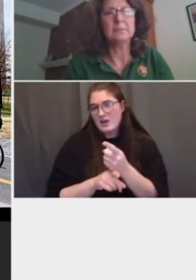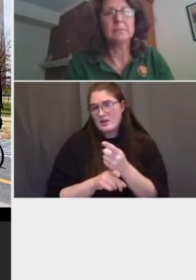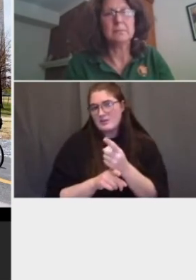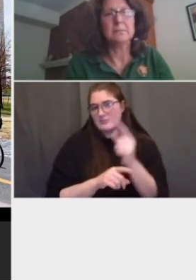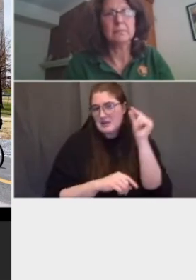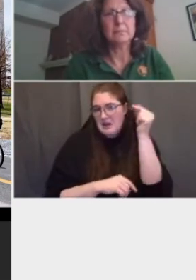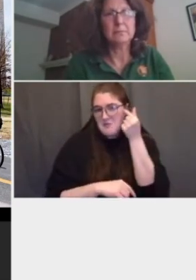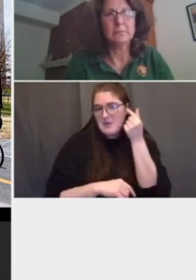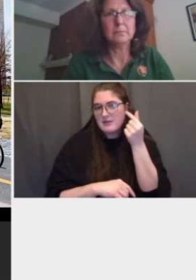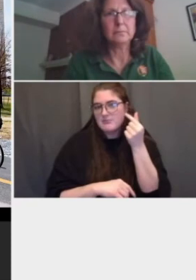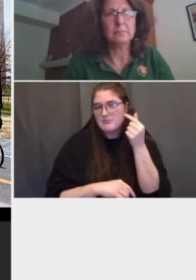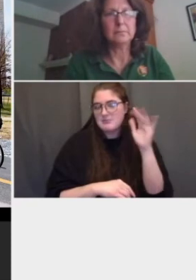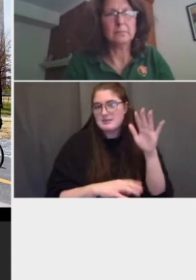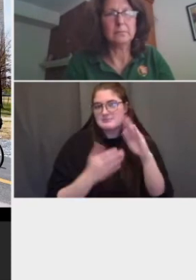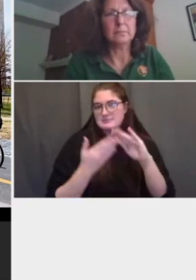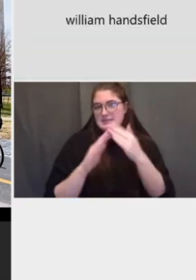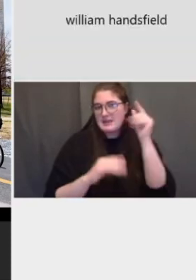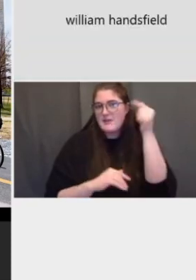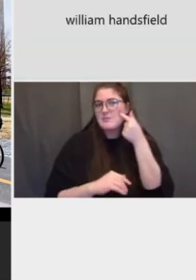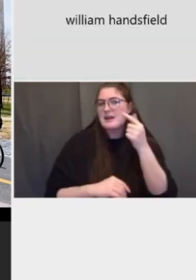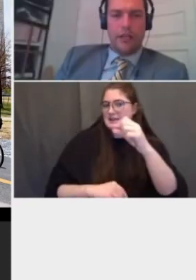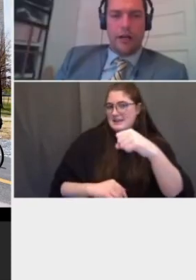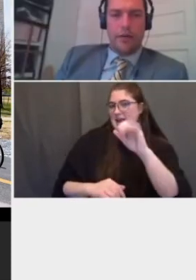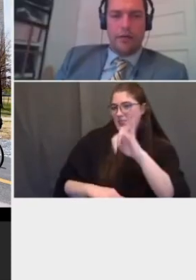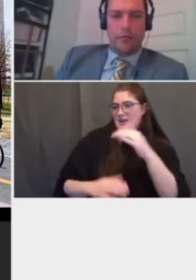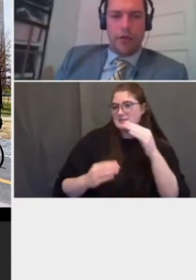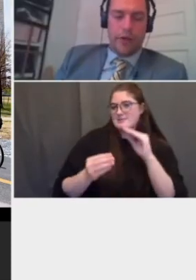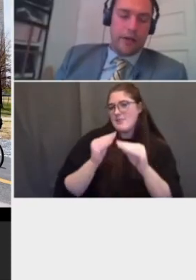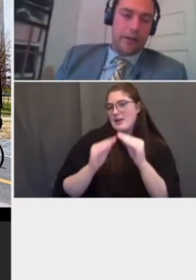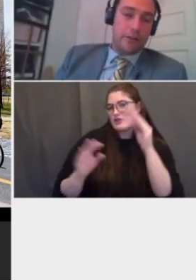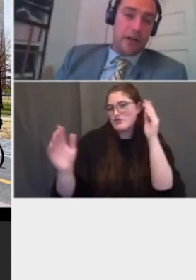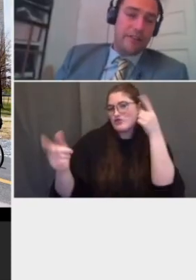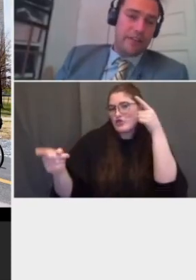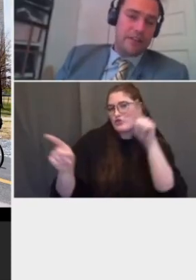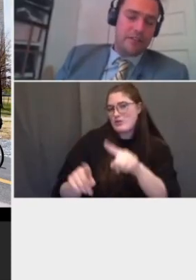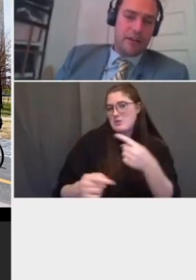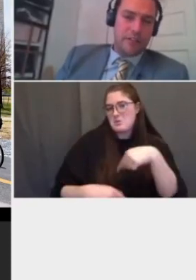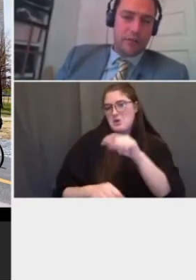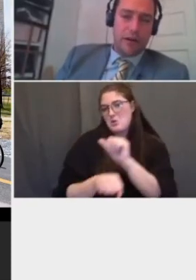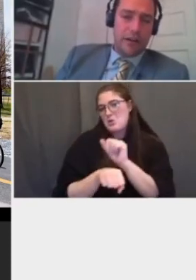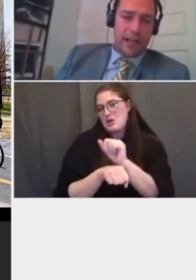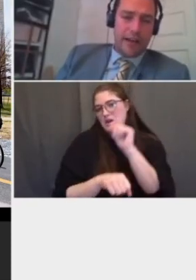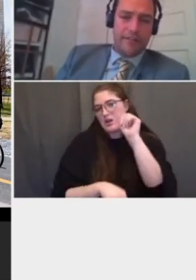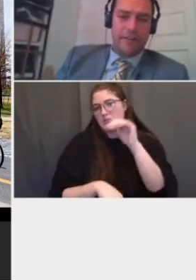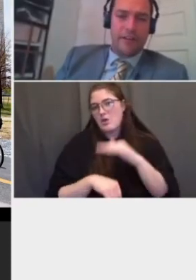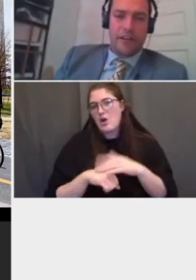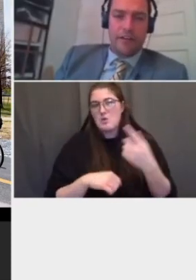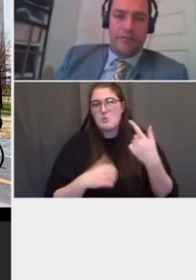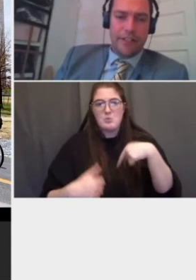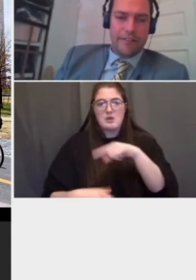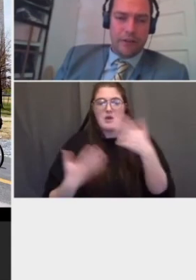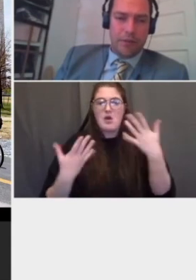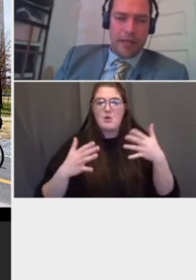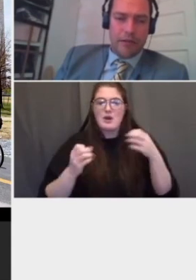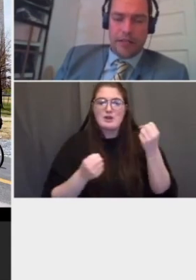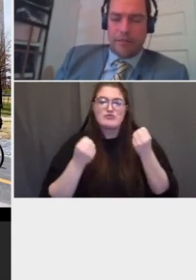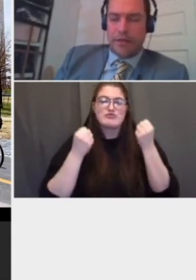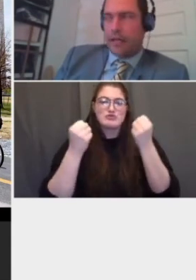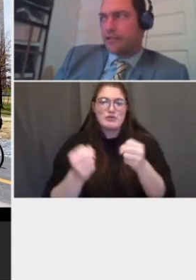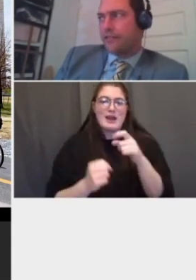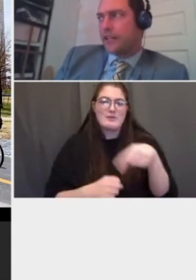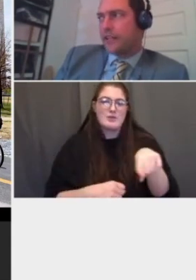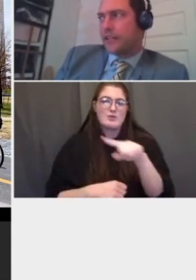Yes, right now that's the maintenance agreement that we're working on, but we already are driving these routes and we already have a fleet of